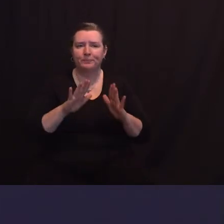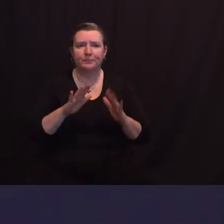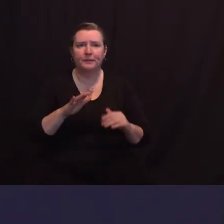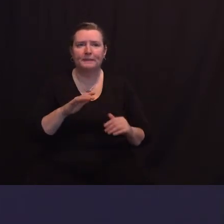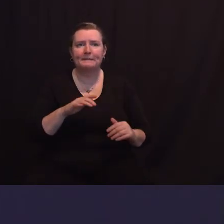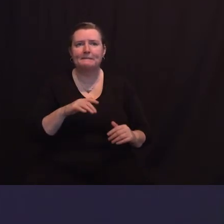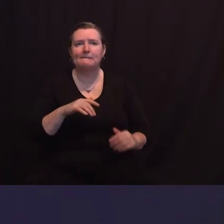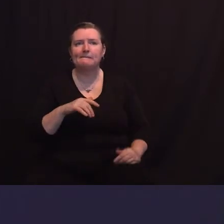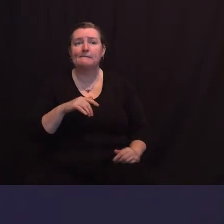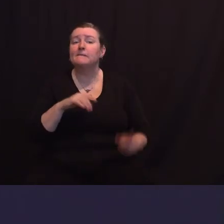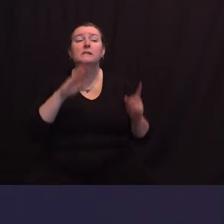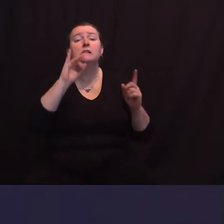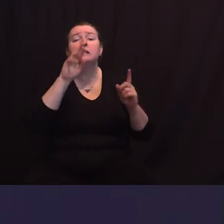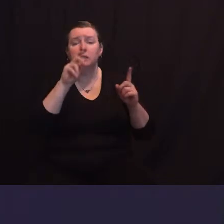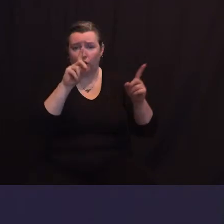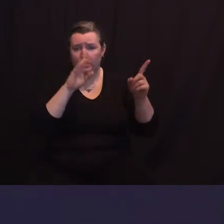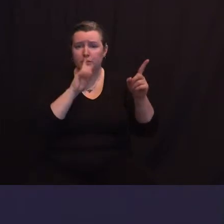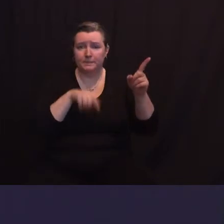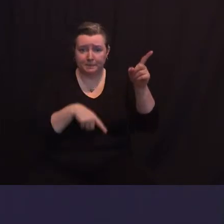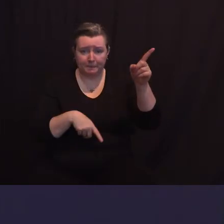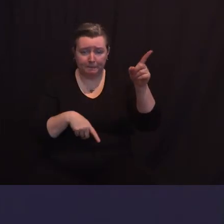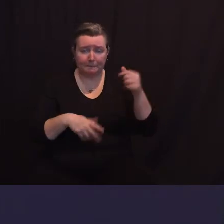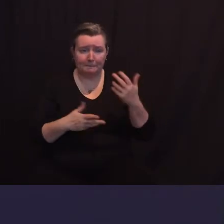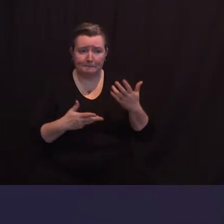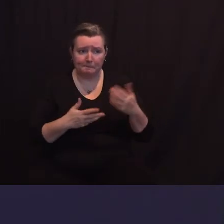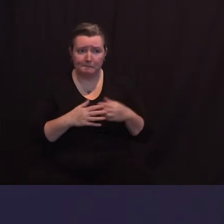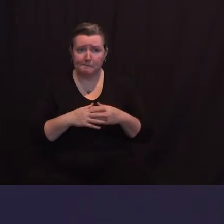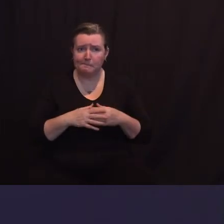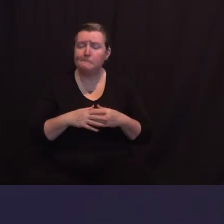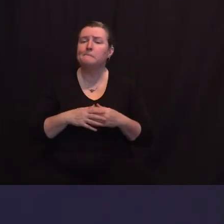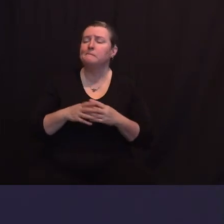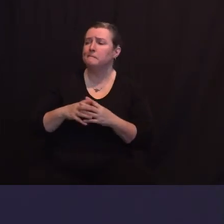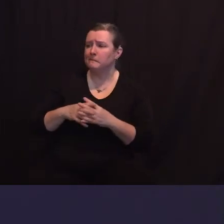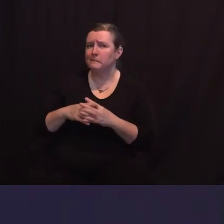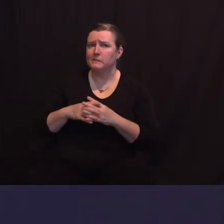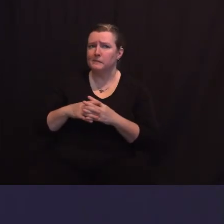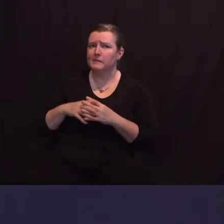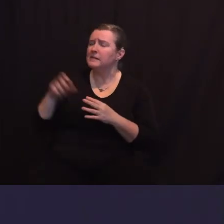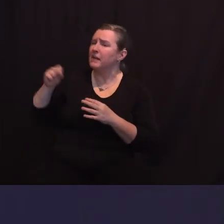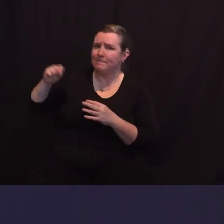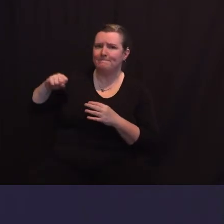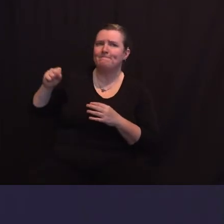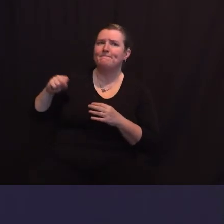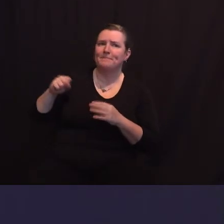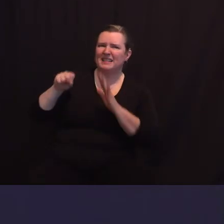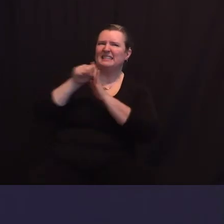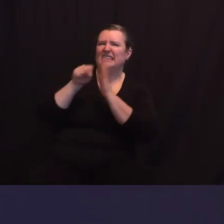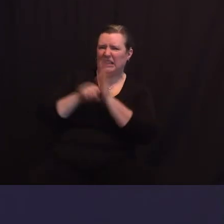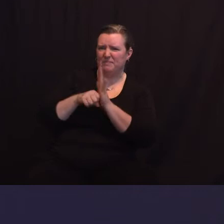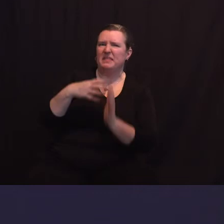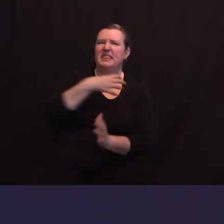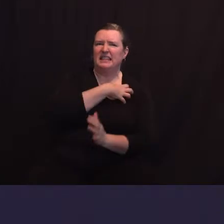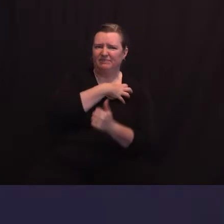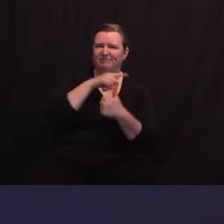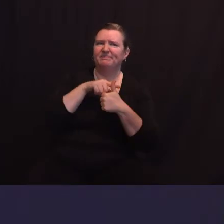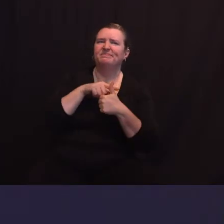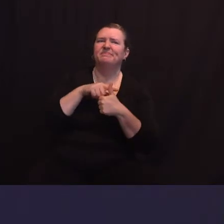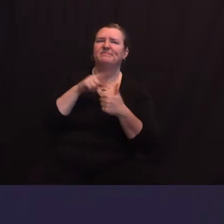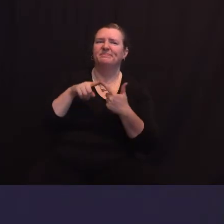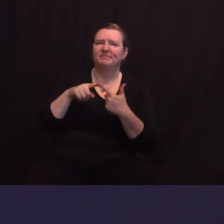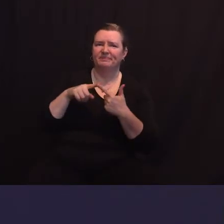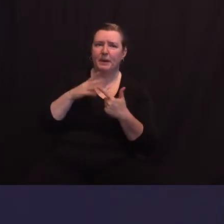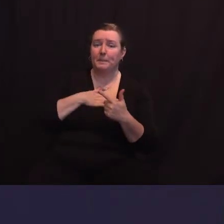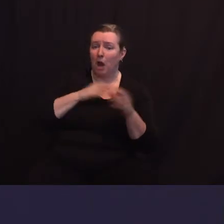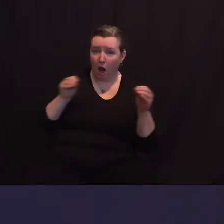completely agree. Something else that very few of us will remember, Dave. Yeah. And the state police and OHSP were in lockstep, as we always are with these issues. Two quick